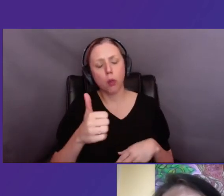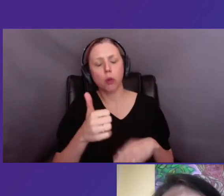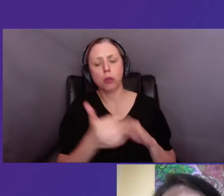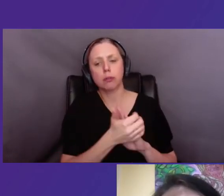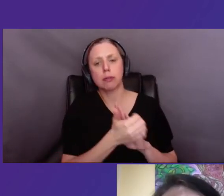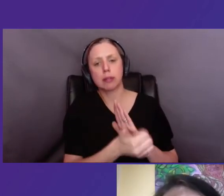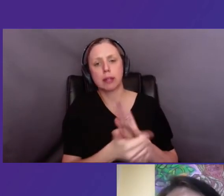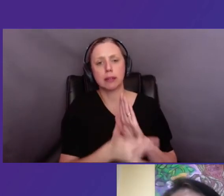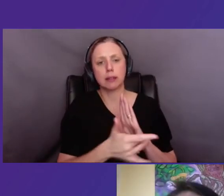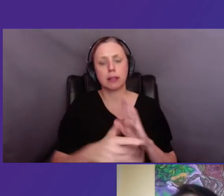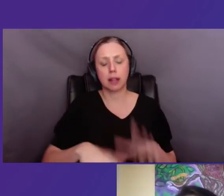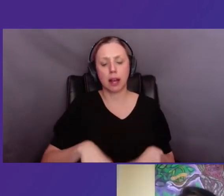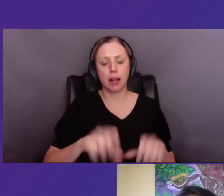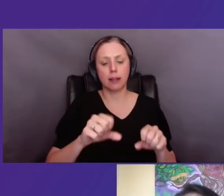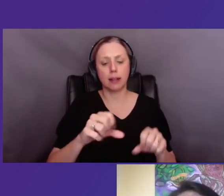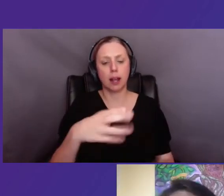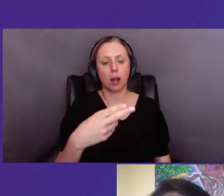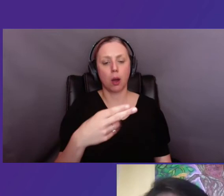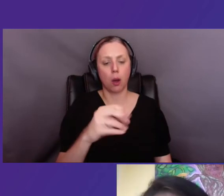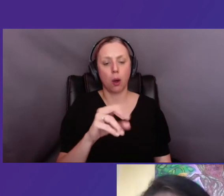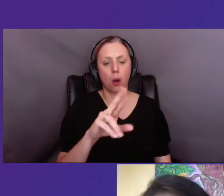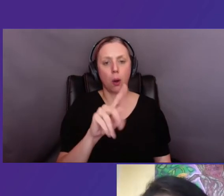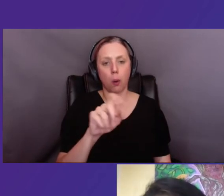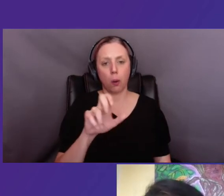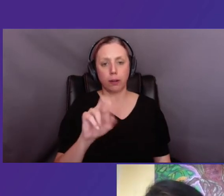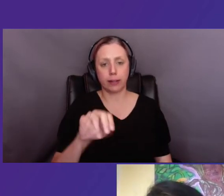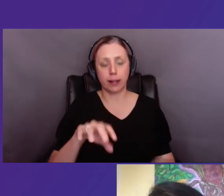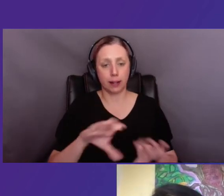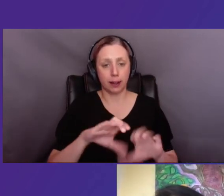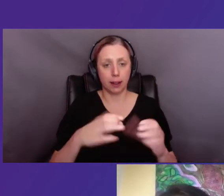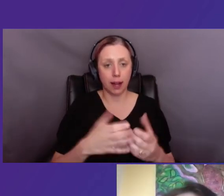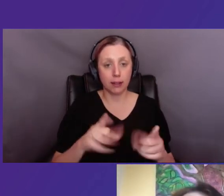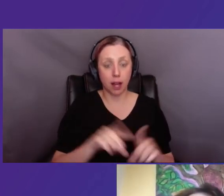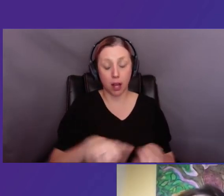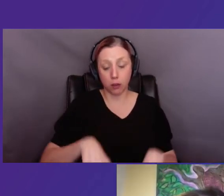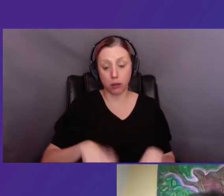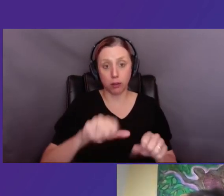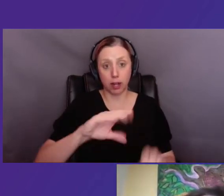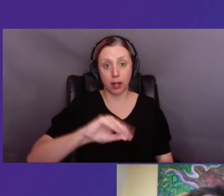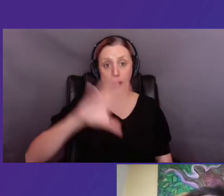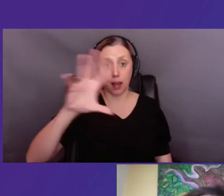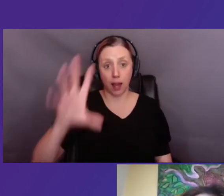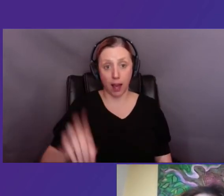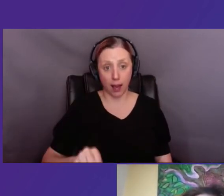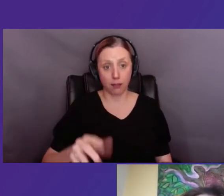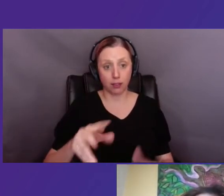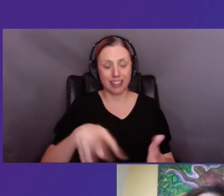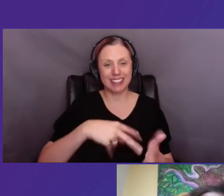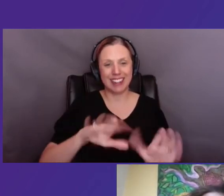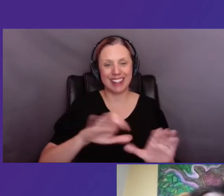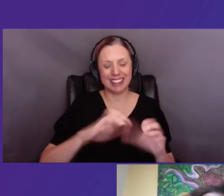take Horton class. I even take some of the African dance class, which kills me. I mean,